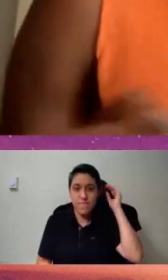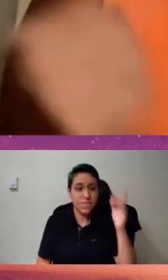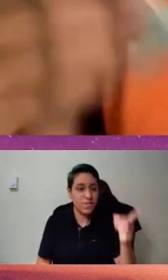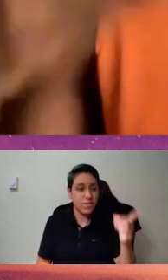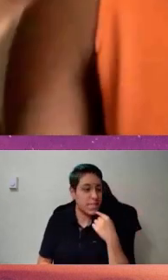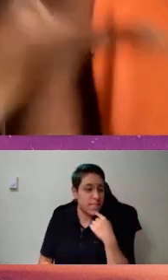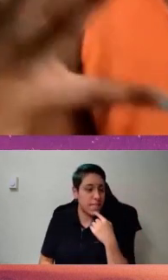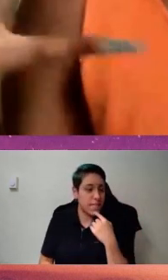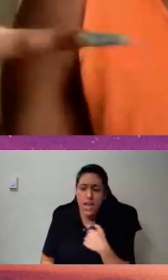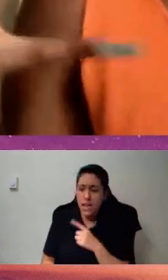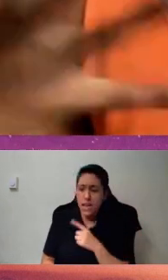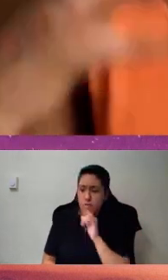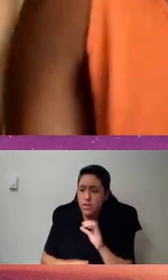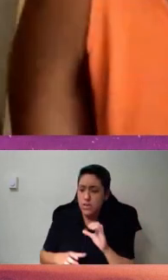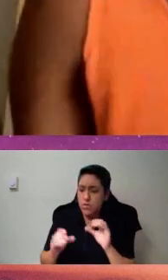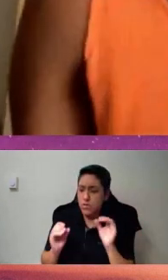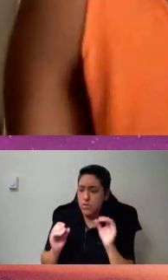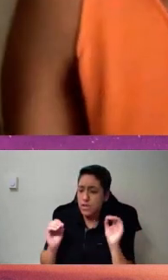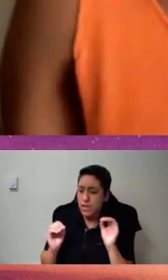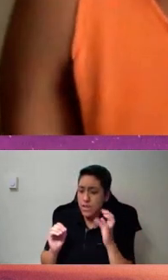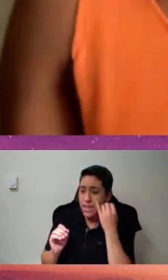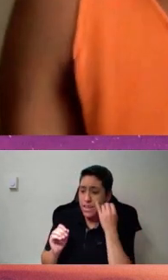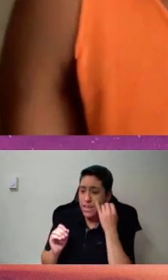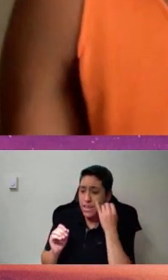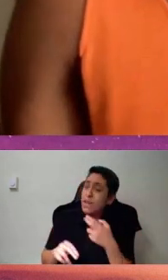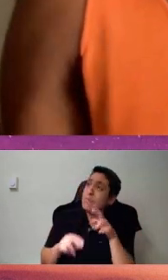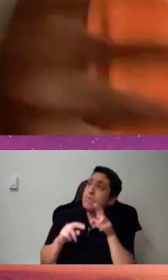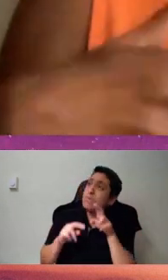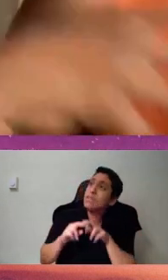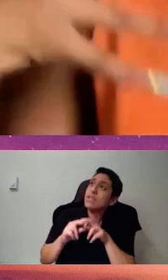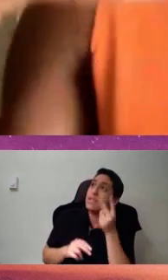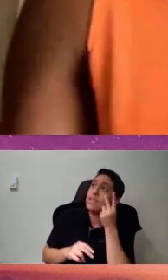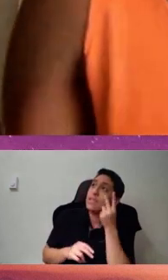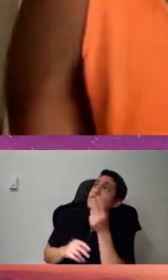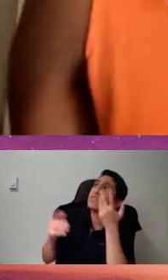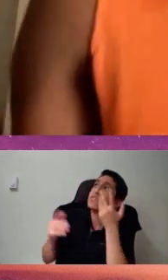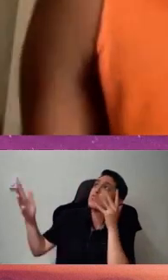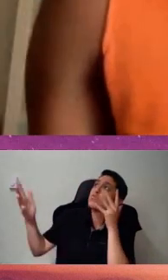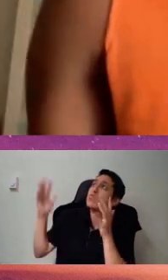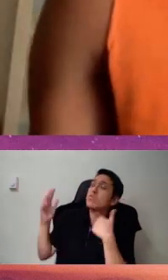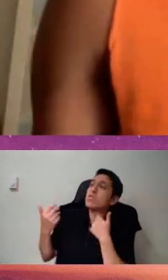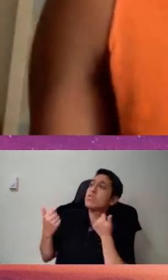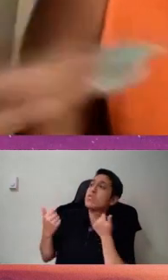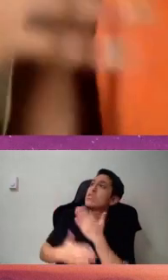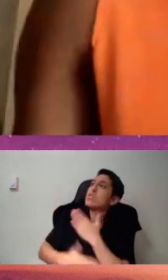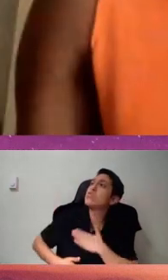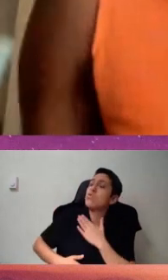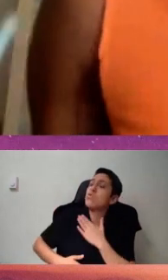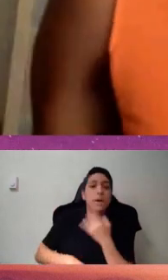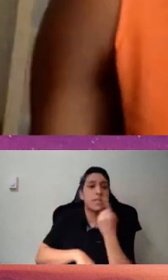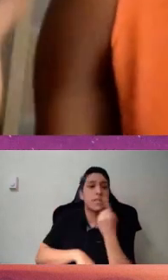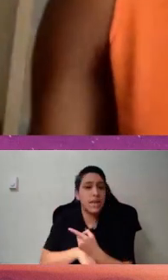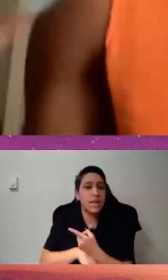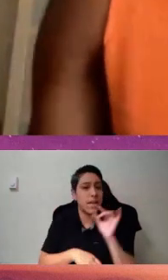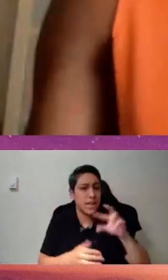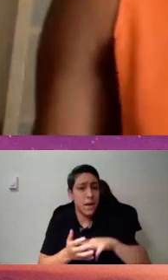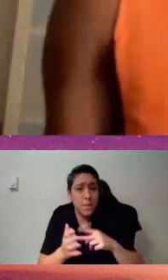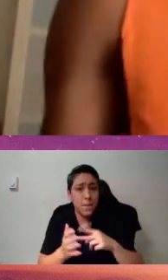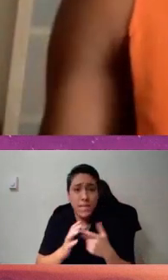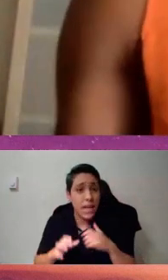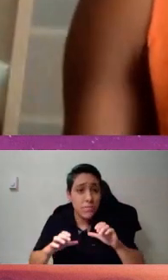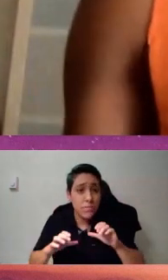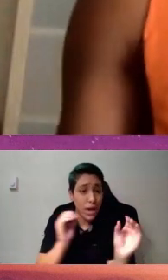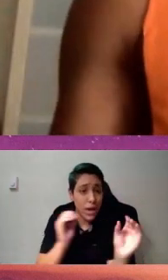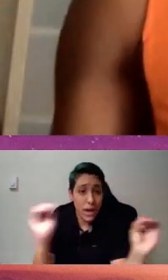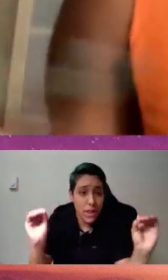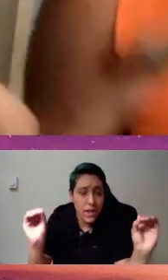nothing when I'm just sitting and looking at the trees and just trying to enjoy my day? Is that really me doing